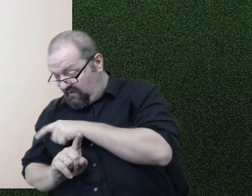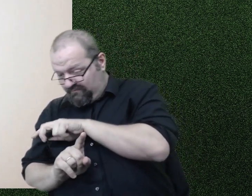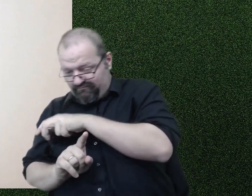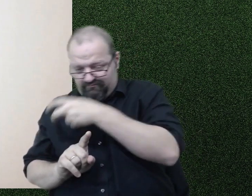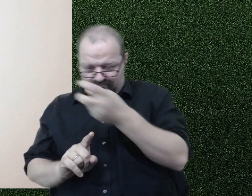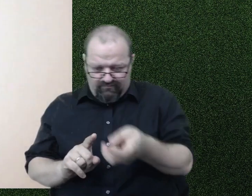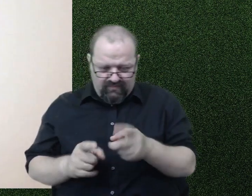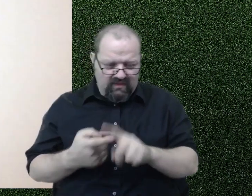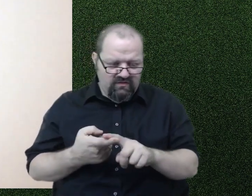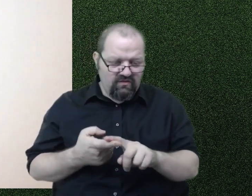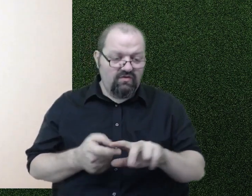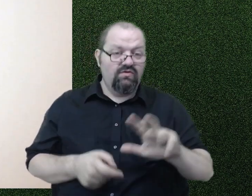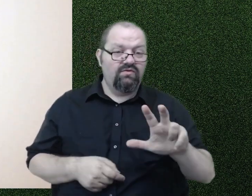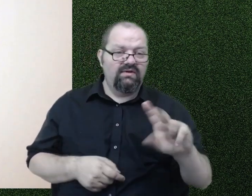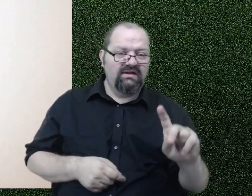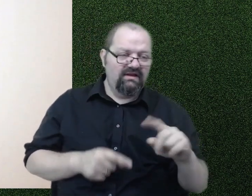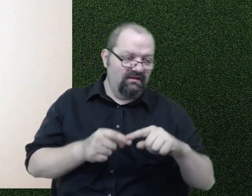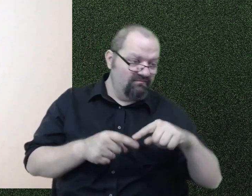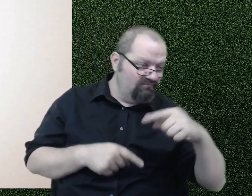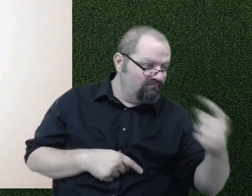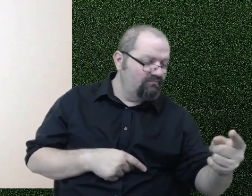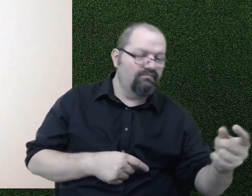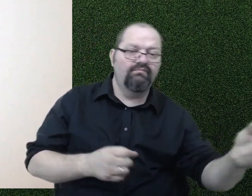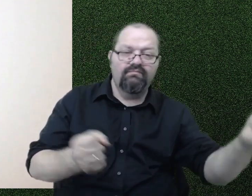many as ND. So component form.